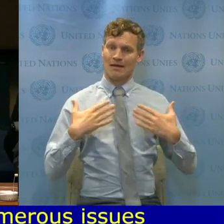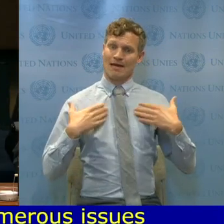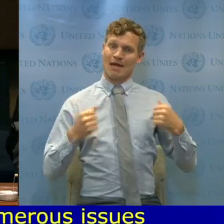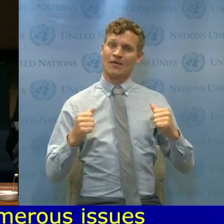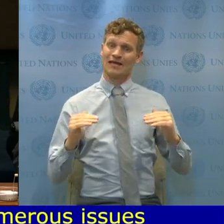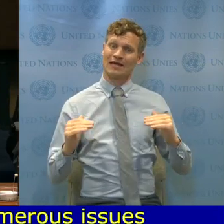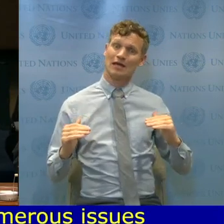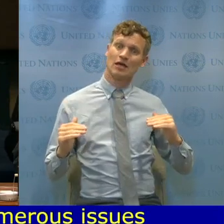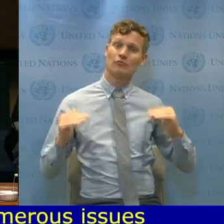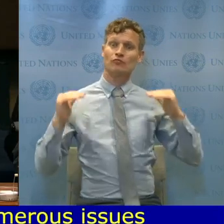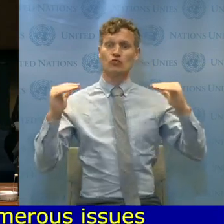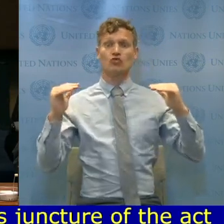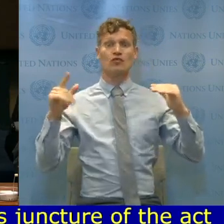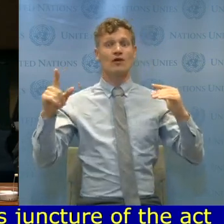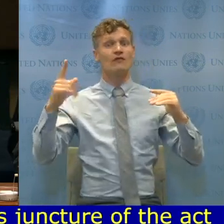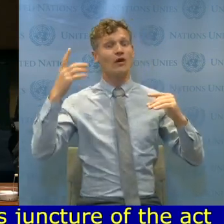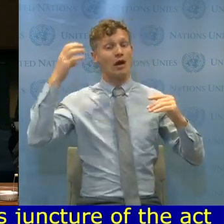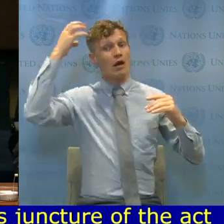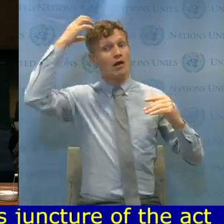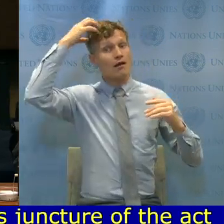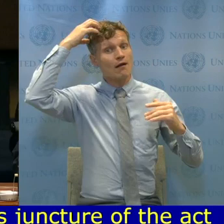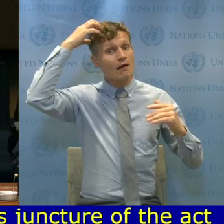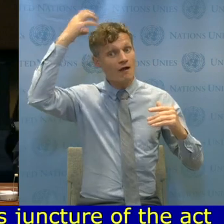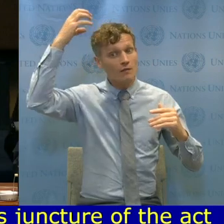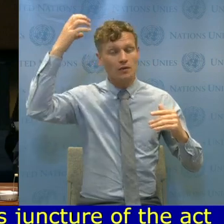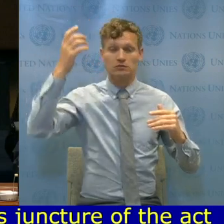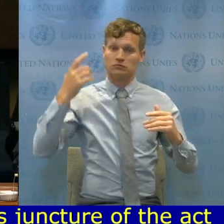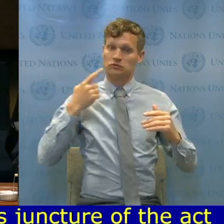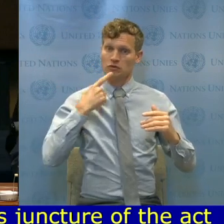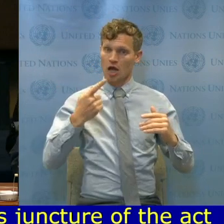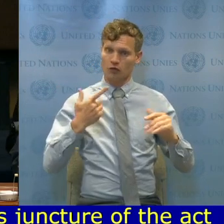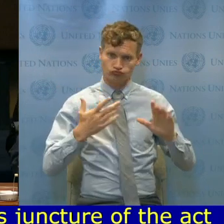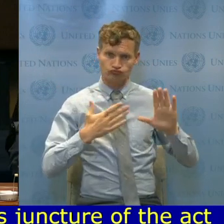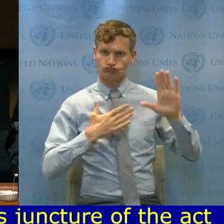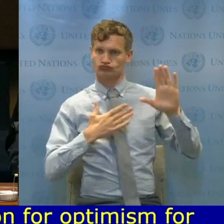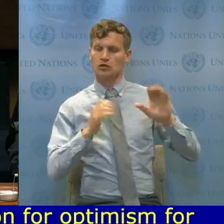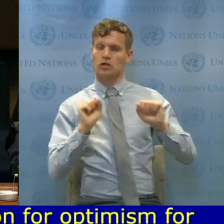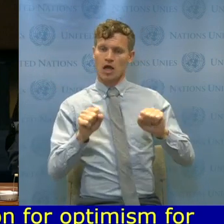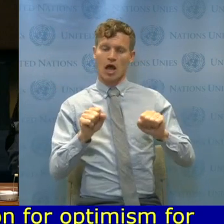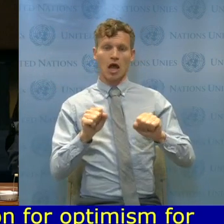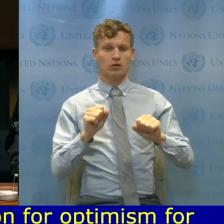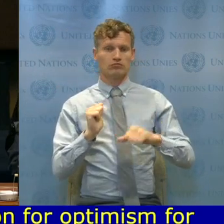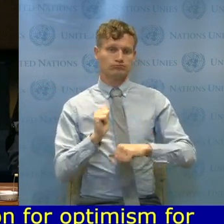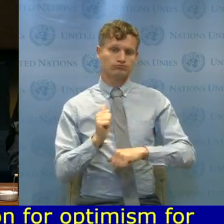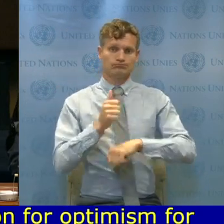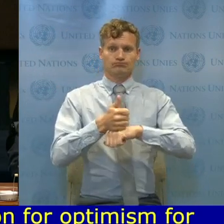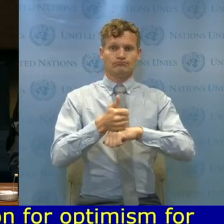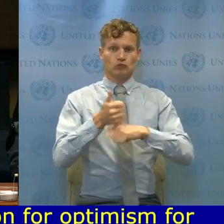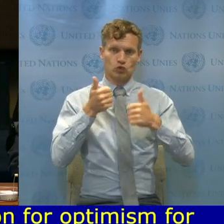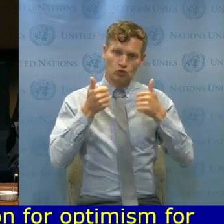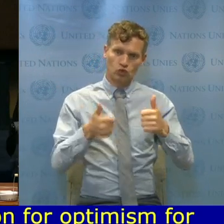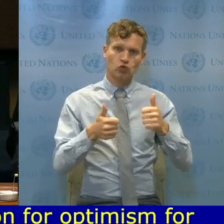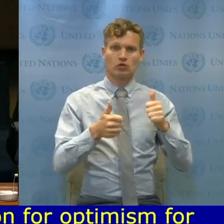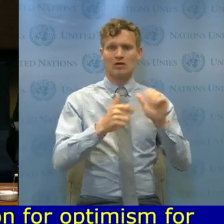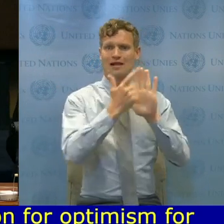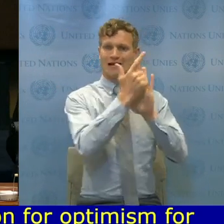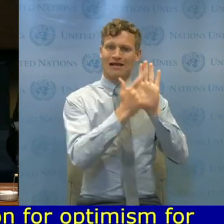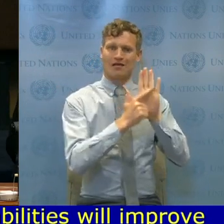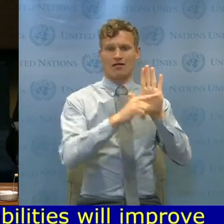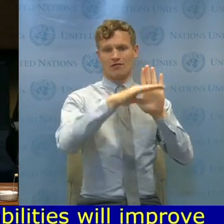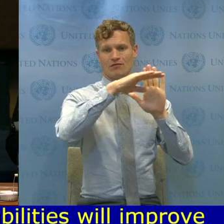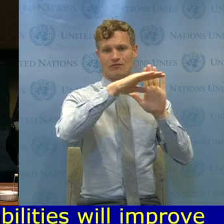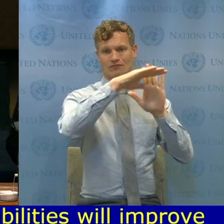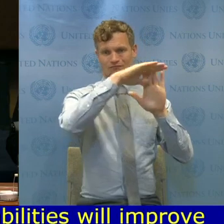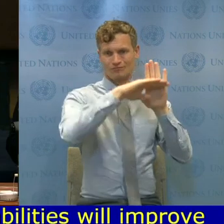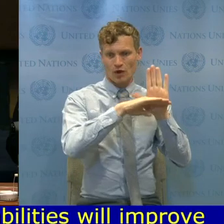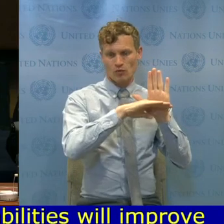can establish and execute such an explicit legal framework to guarantee access to